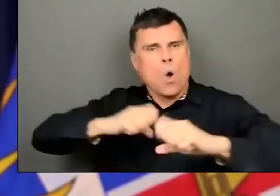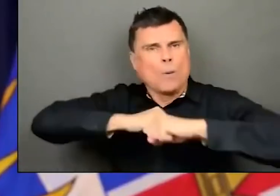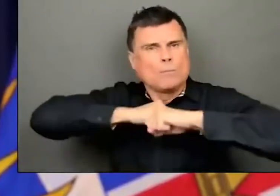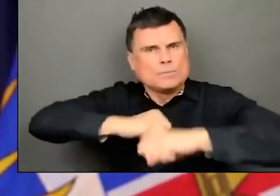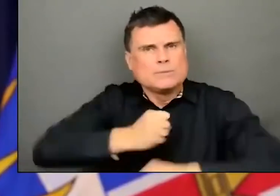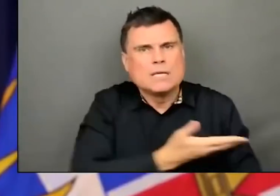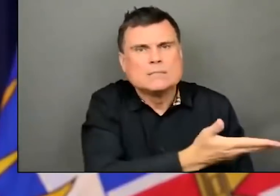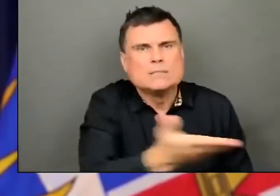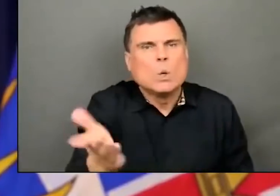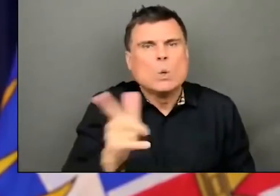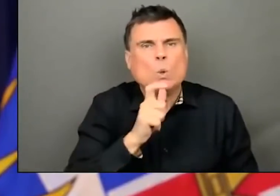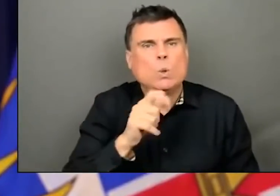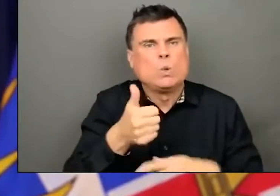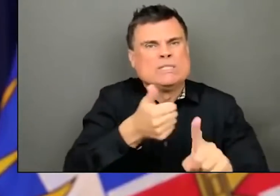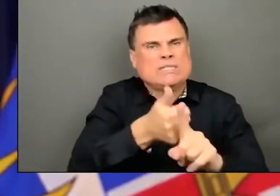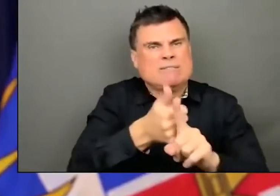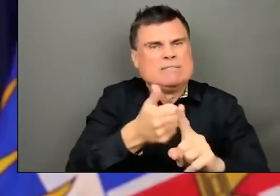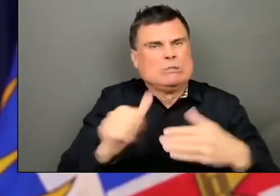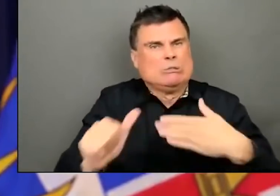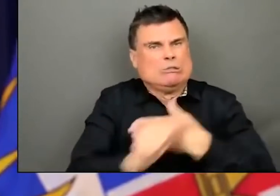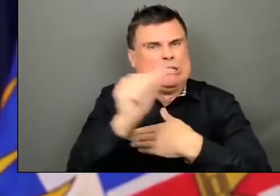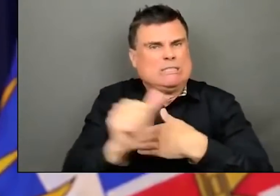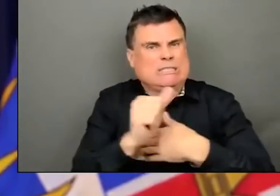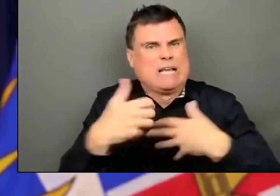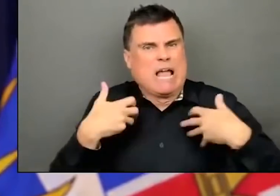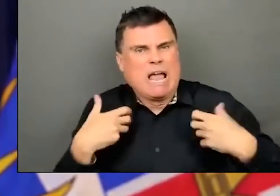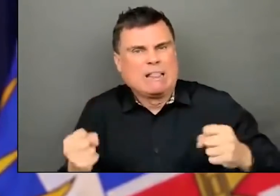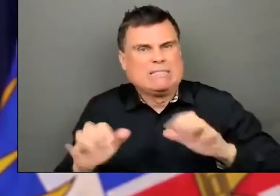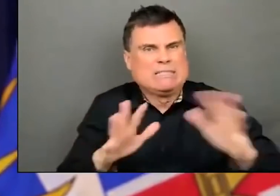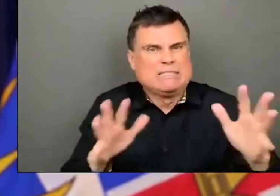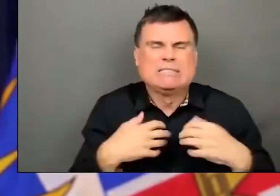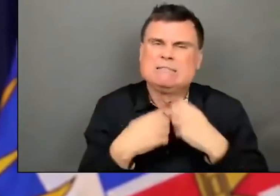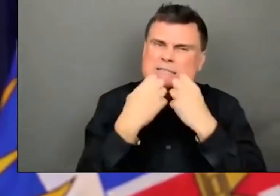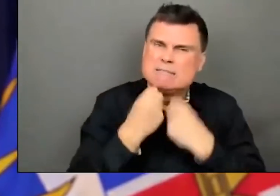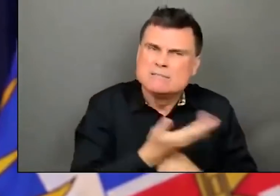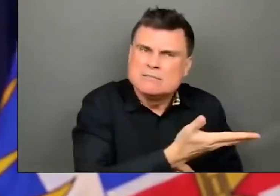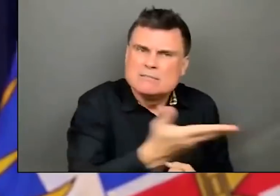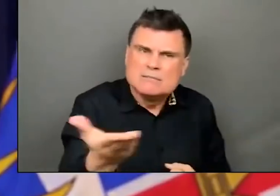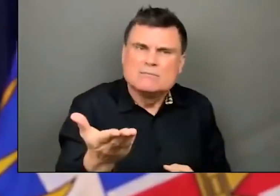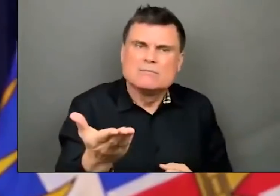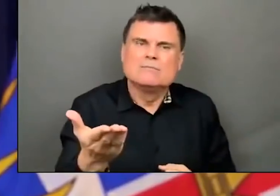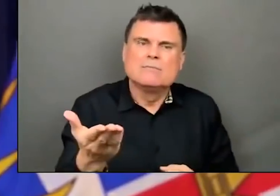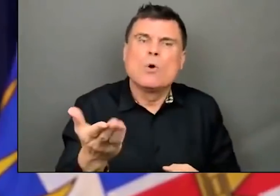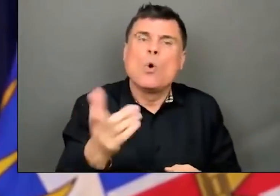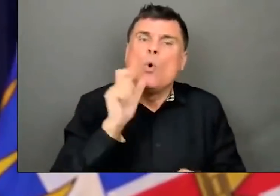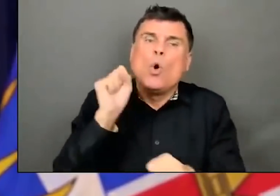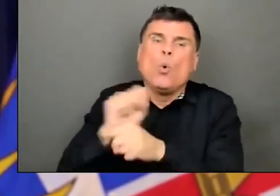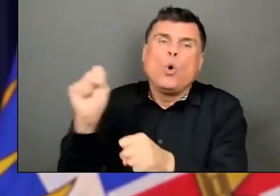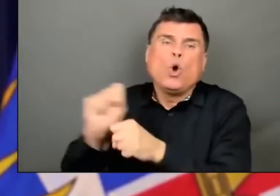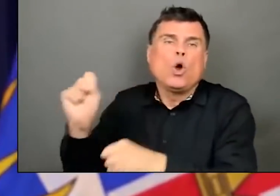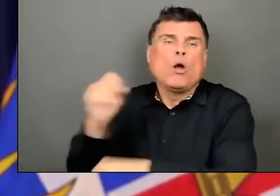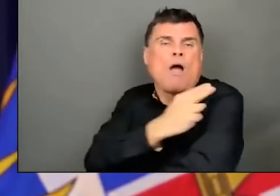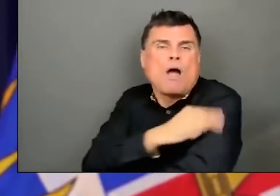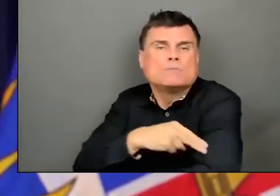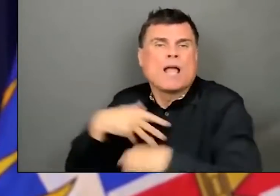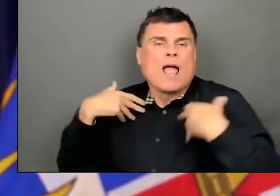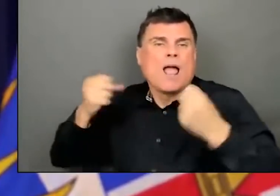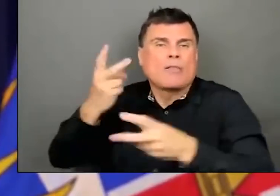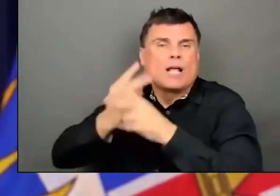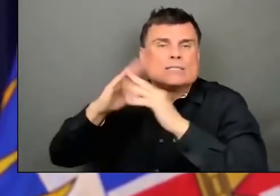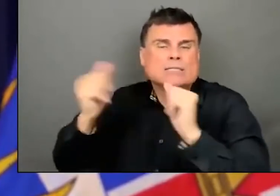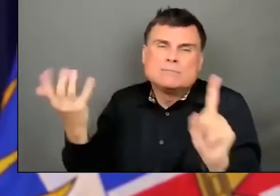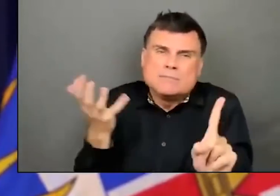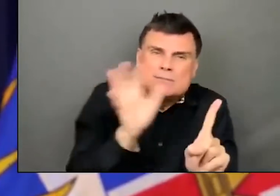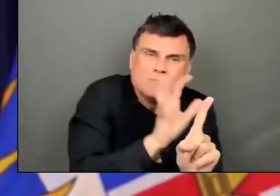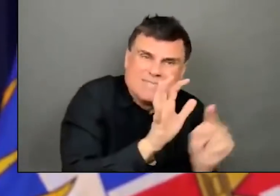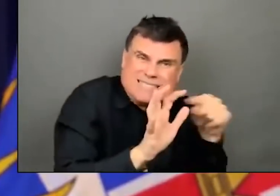of people throughout BC who are doing their part as well. It is your simple efforts of getting your COVID-19